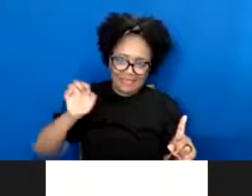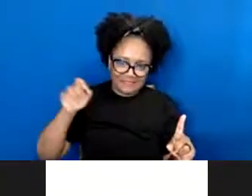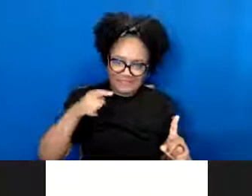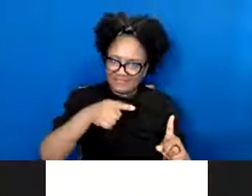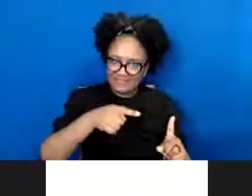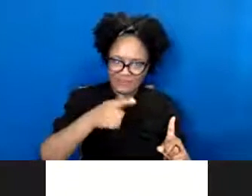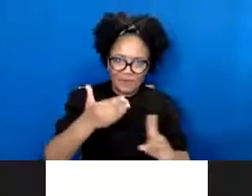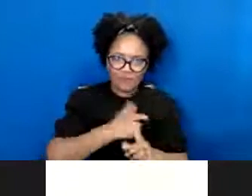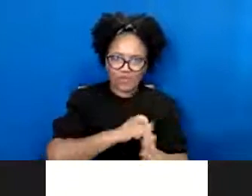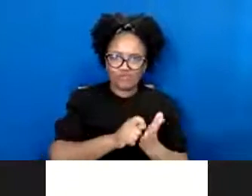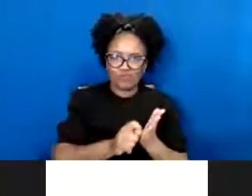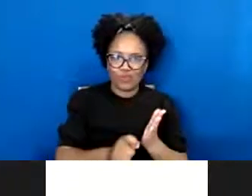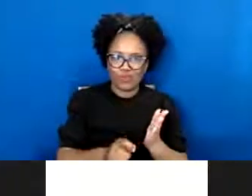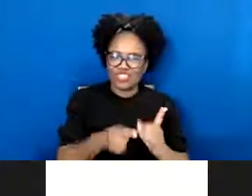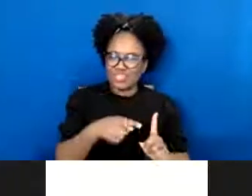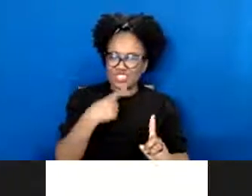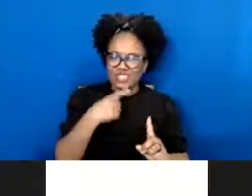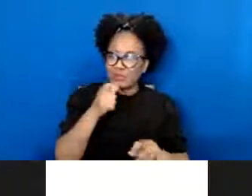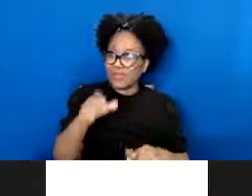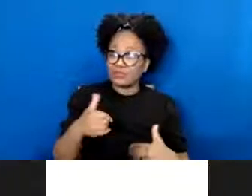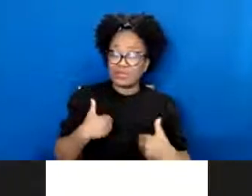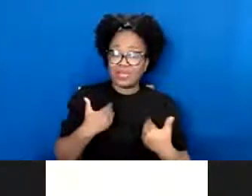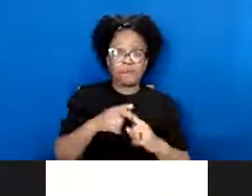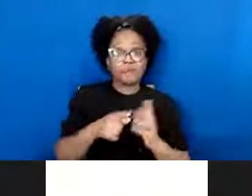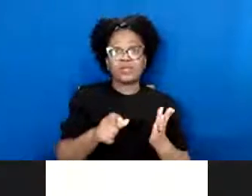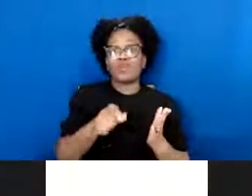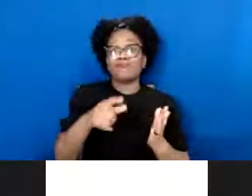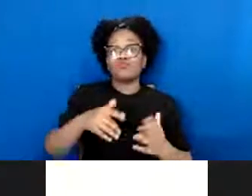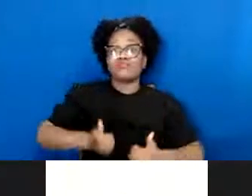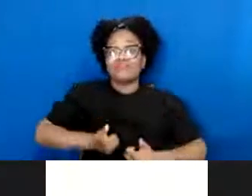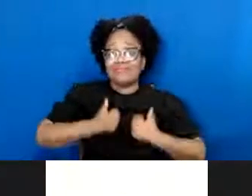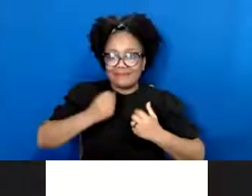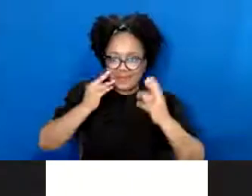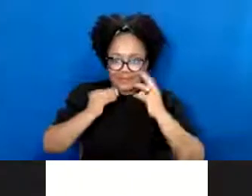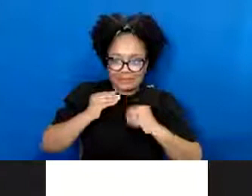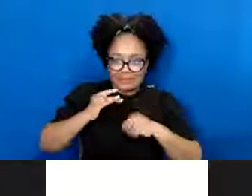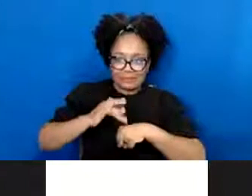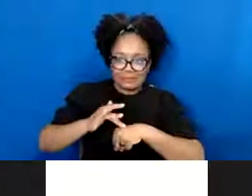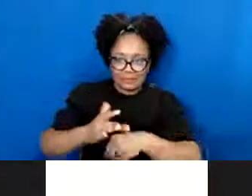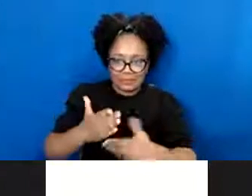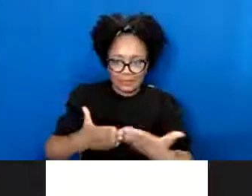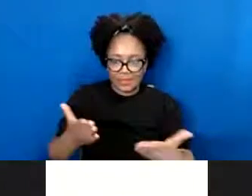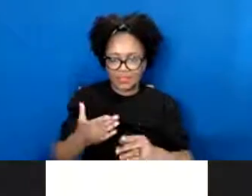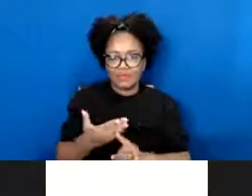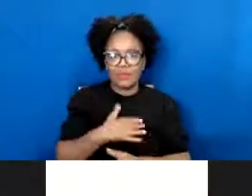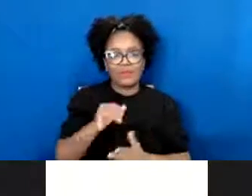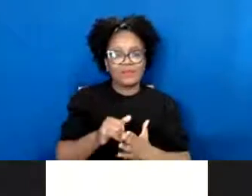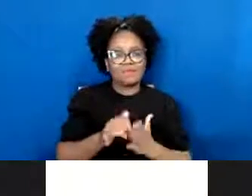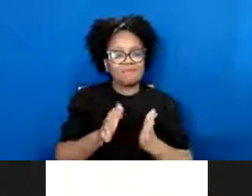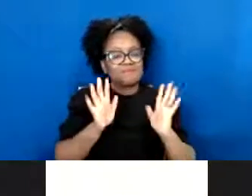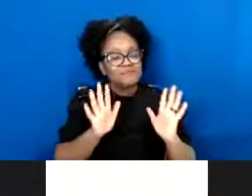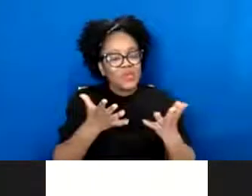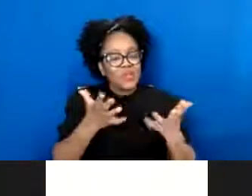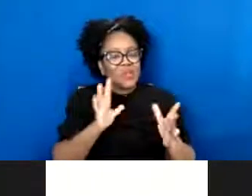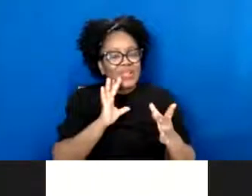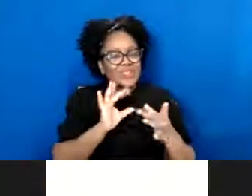you have to live and go through a couple of things. That's right. You're absolutely right. Amen. Amen. We don't want to let you go, but we know you need to. Thank you, Kiese.